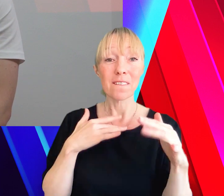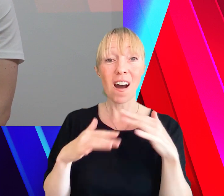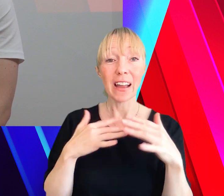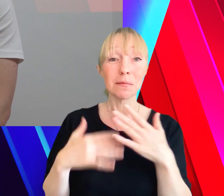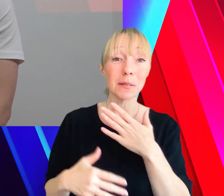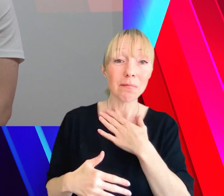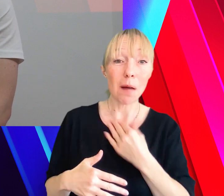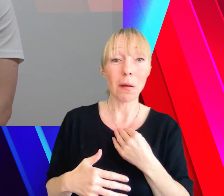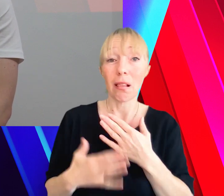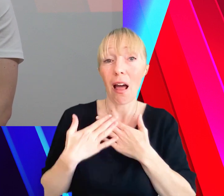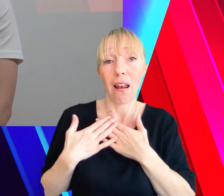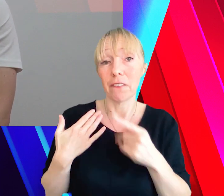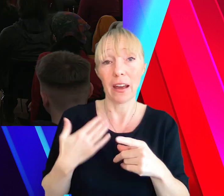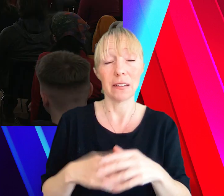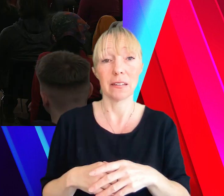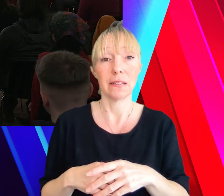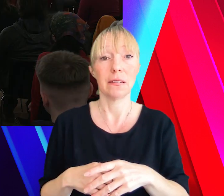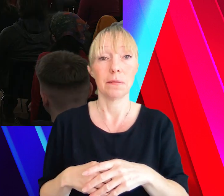humble vibe, which I love.